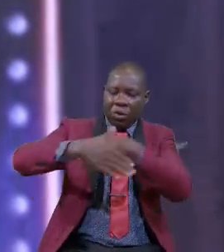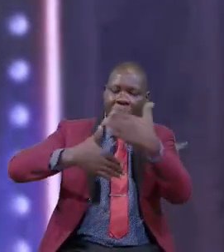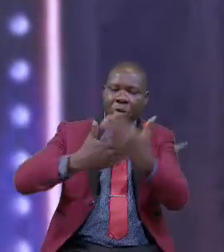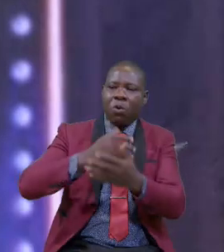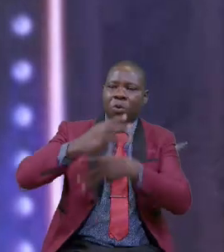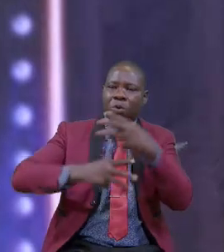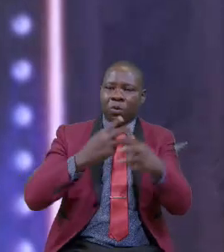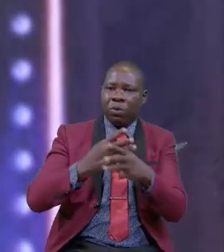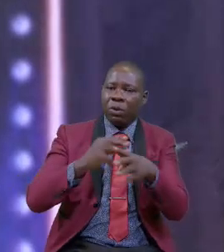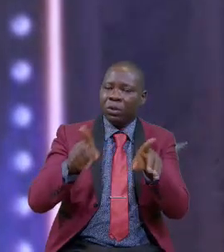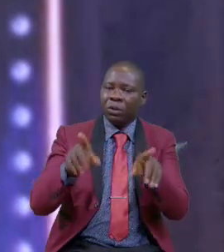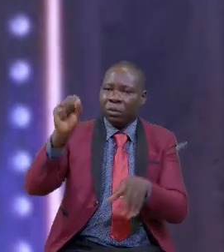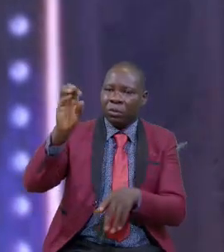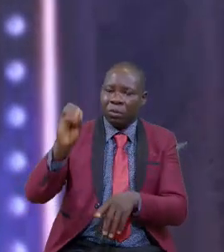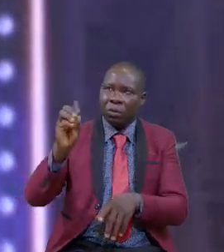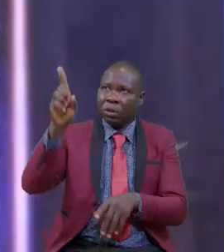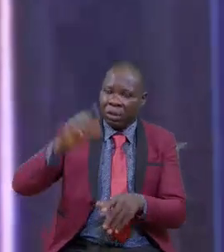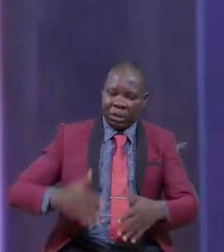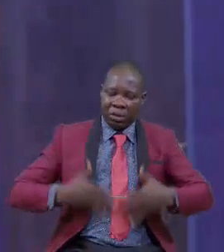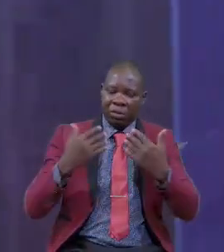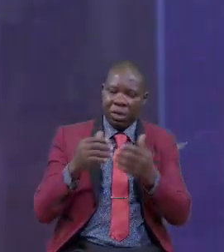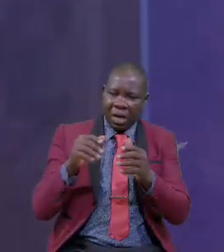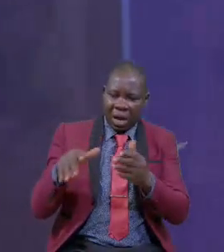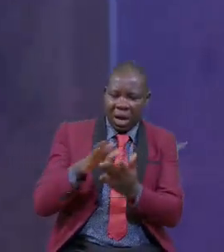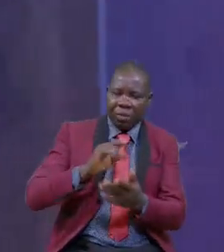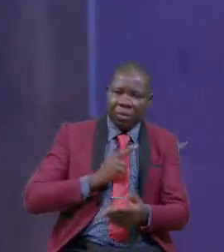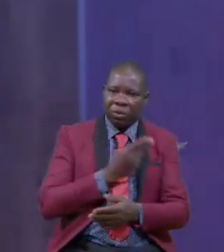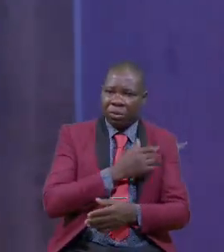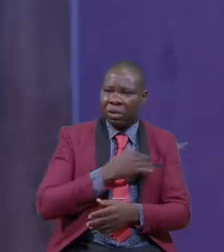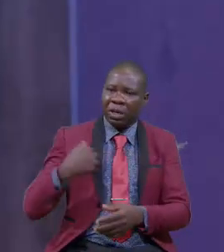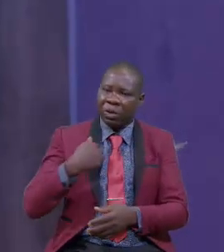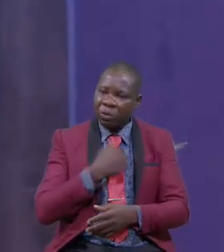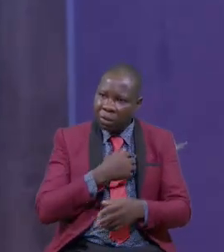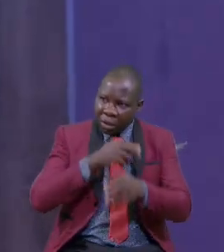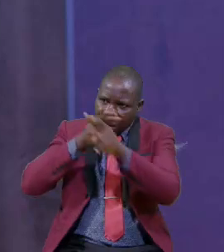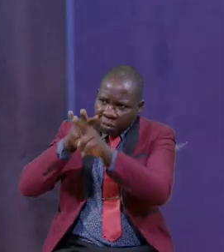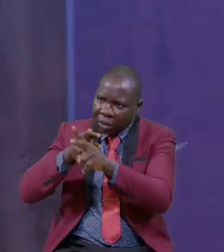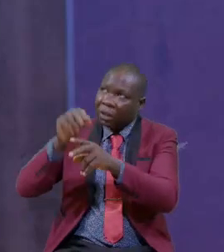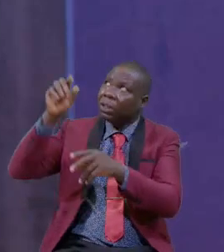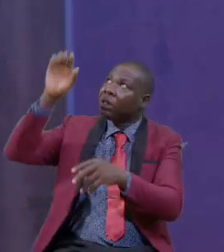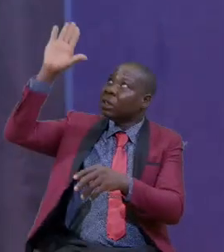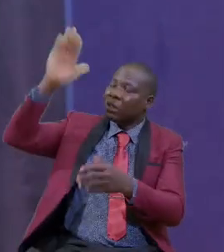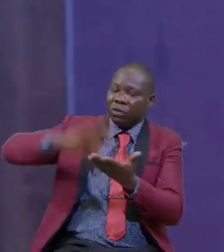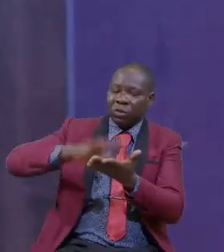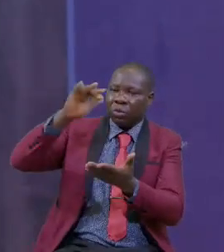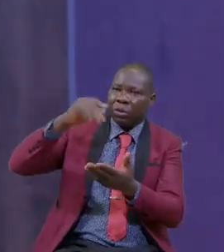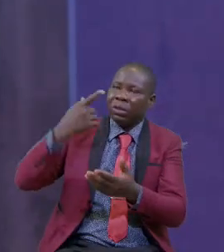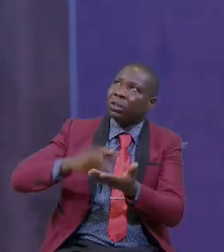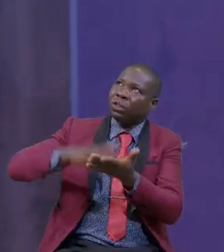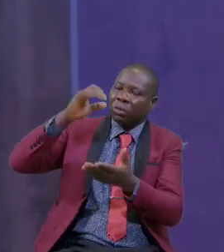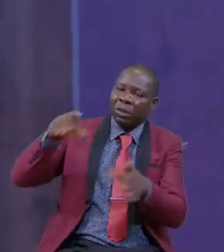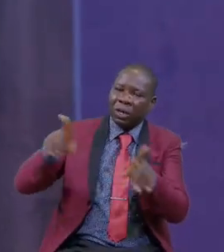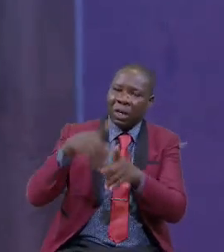we beheld his glory, the glory as of the only begotten of the